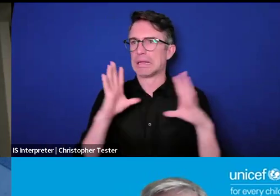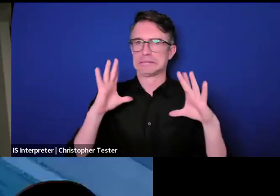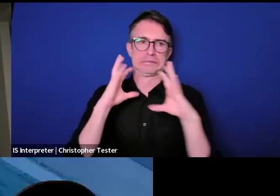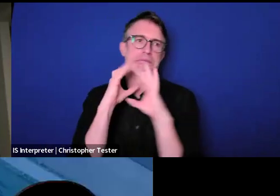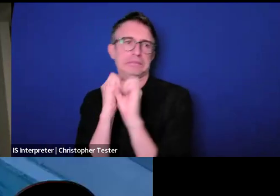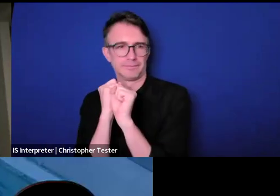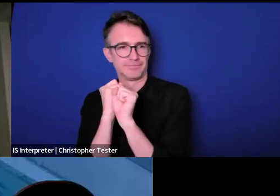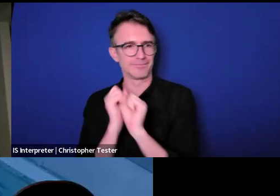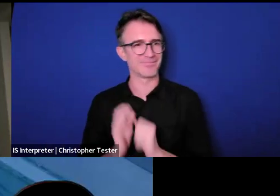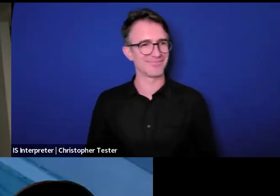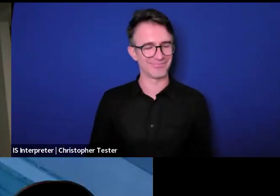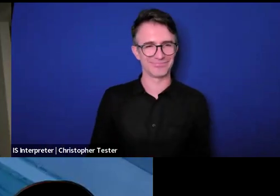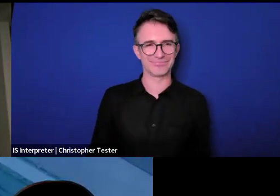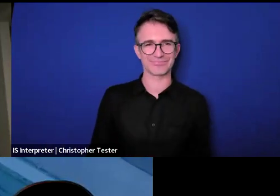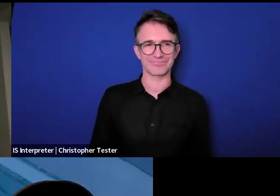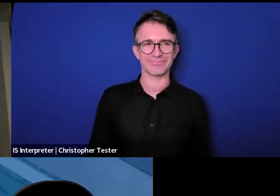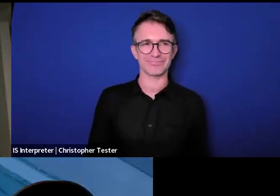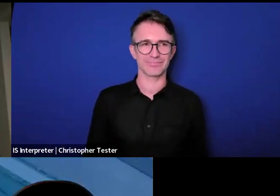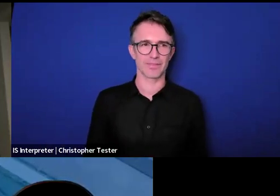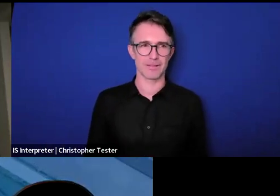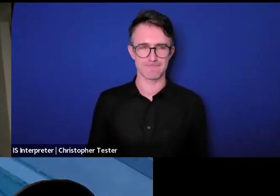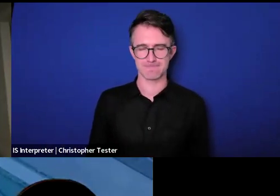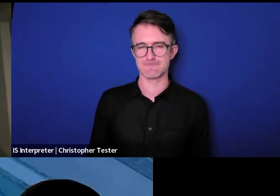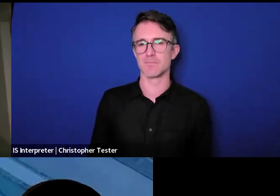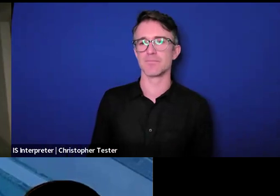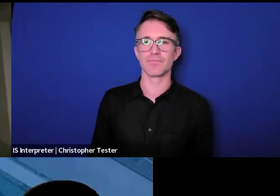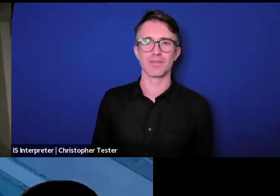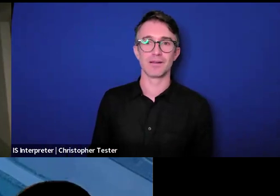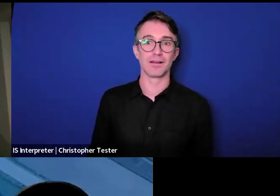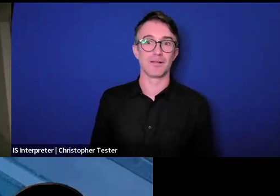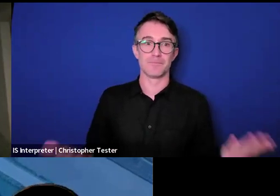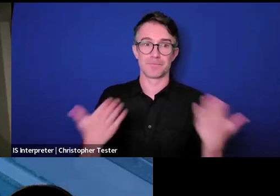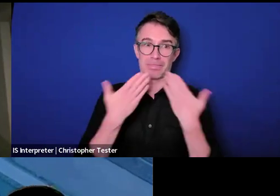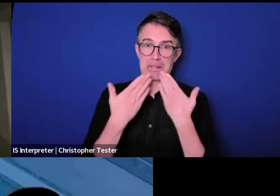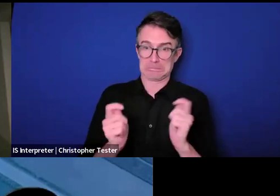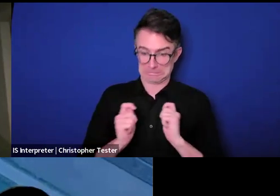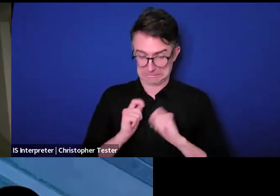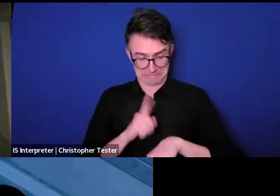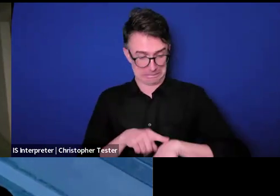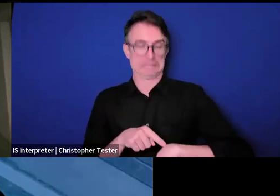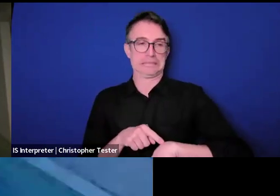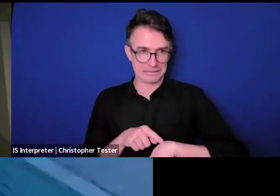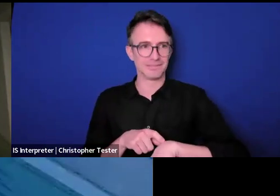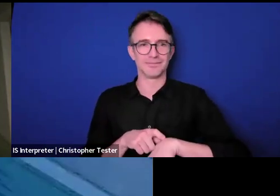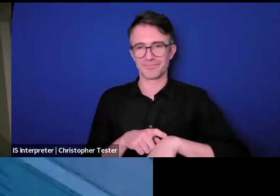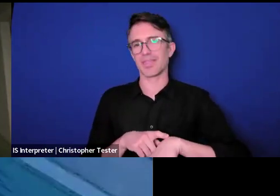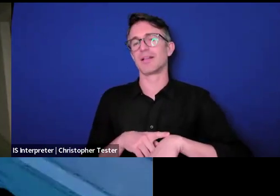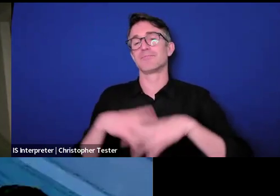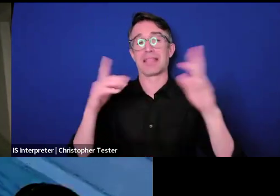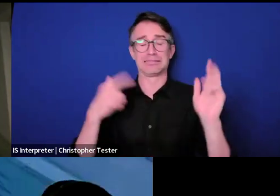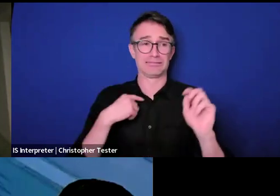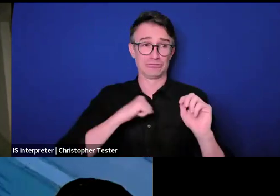So much, Alex. It's a bit challenging in the time remaining, but I can give it a try. Very pleased to be part